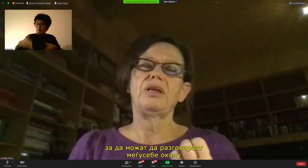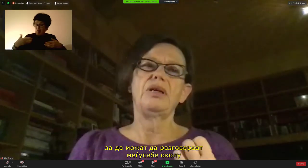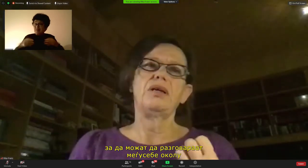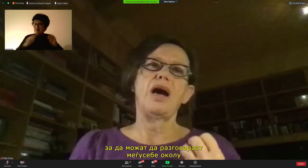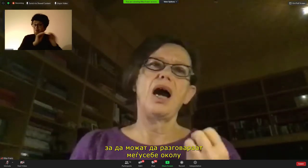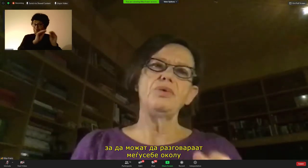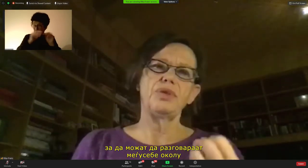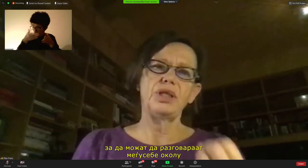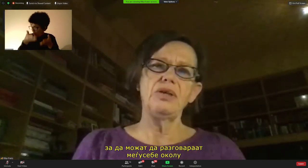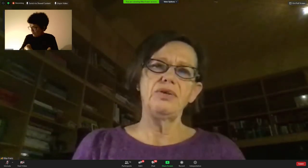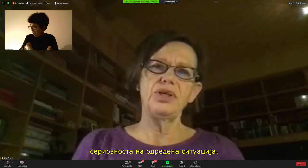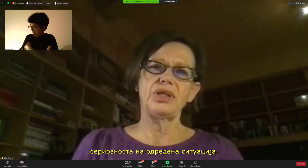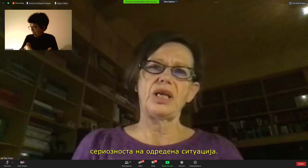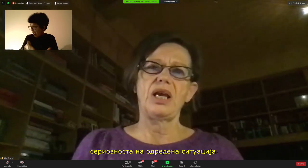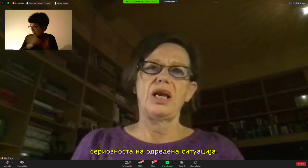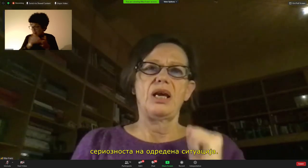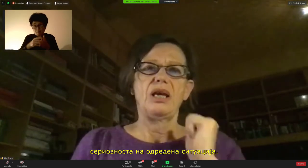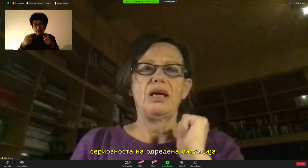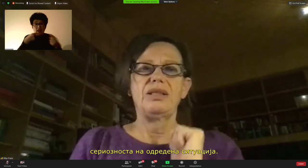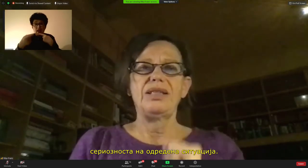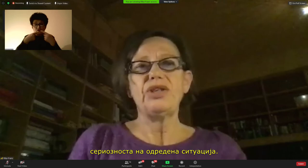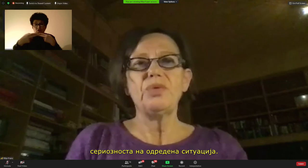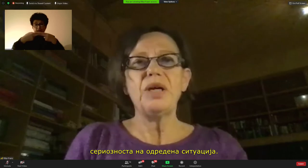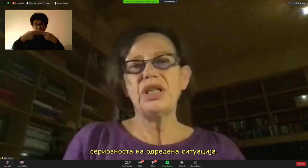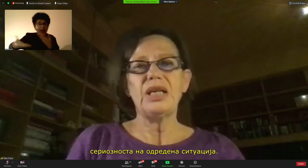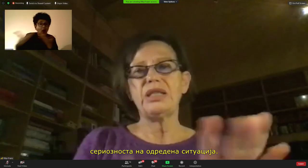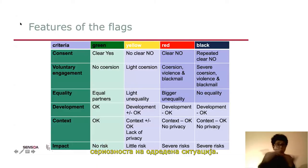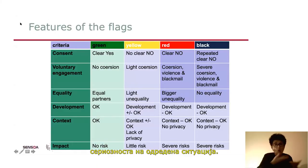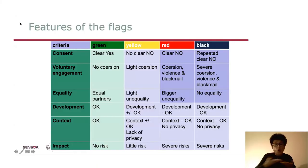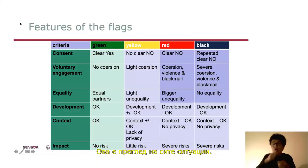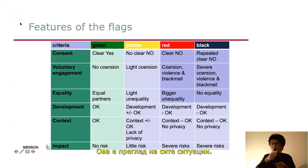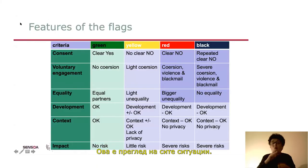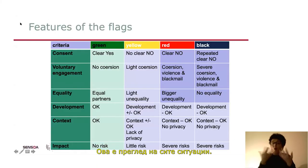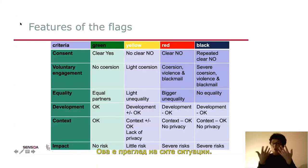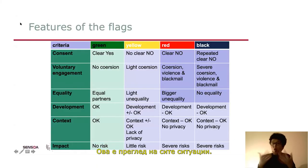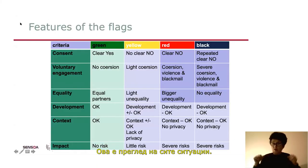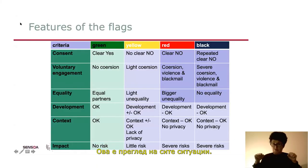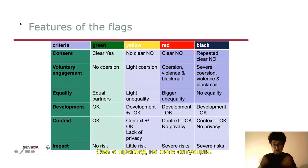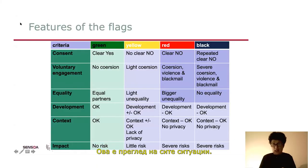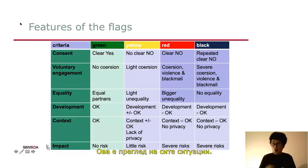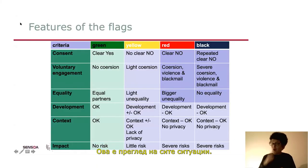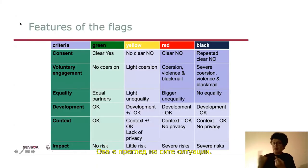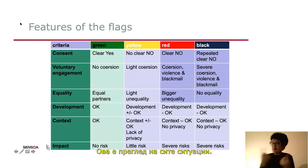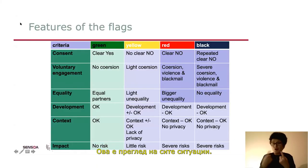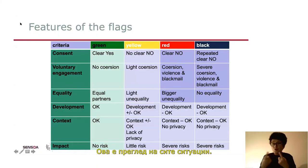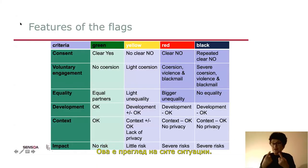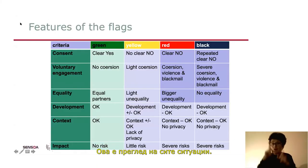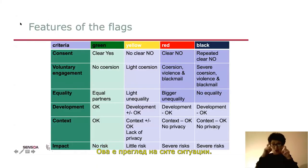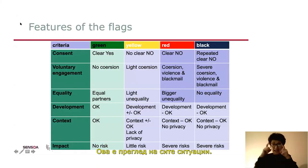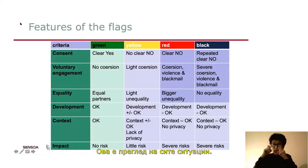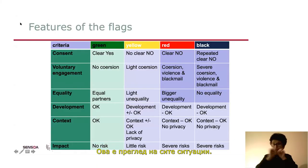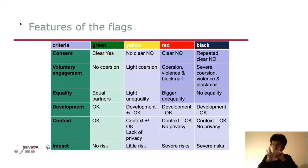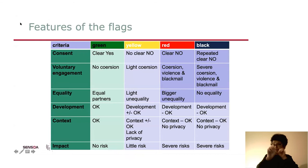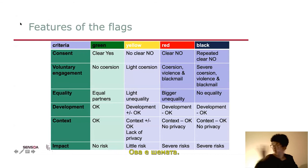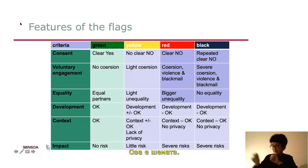other about how serious the situation is. This is an overview of all the